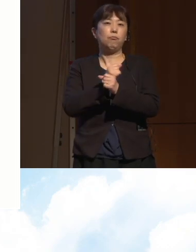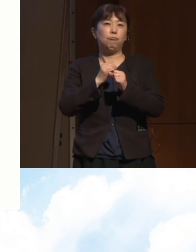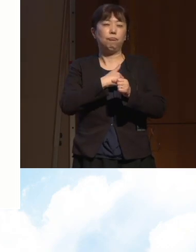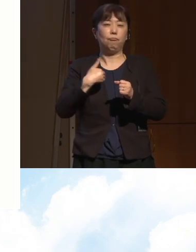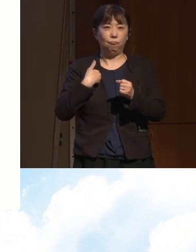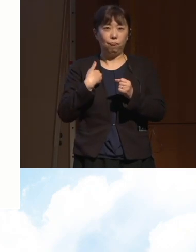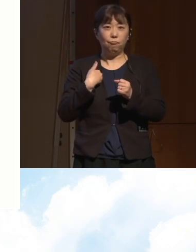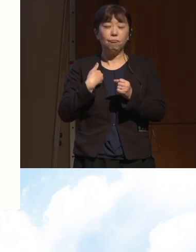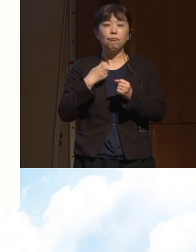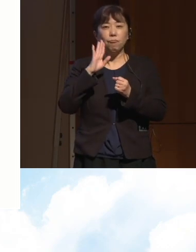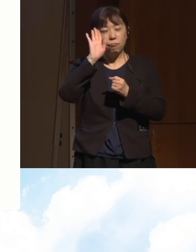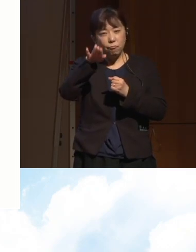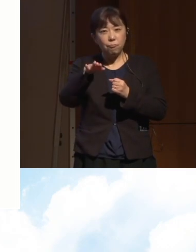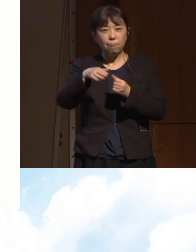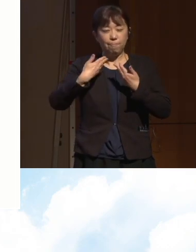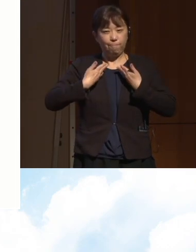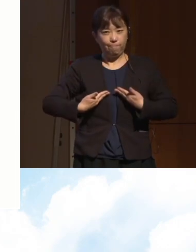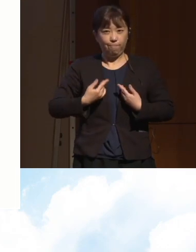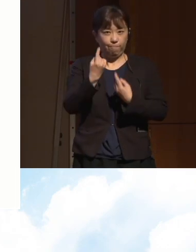the